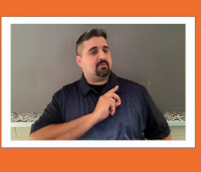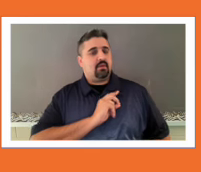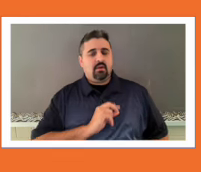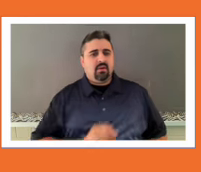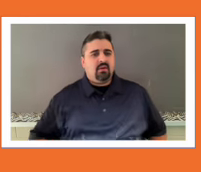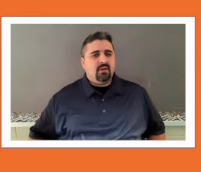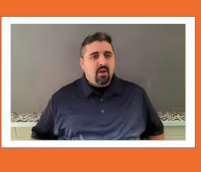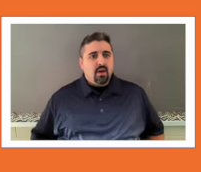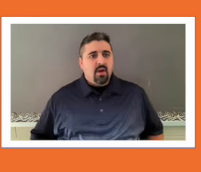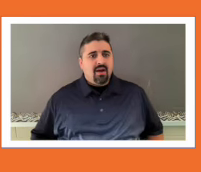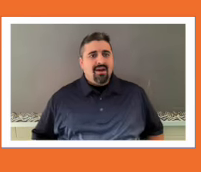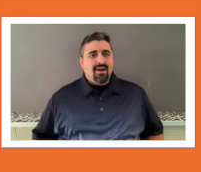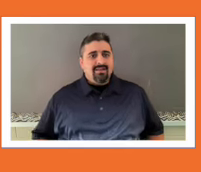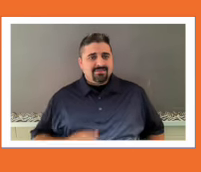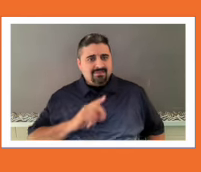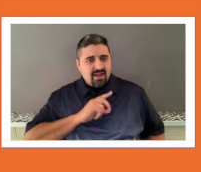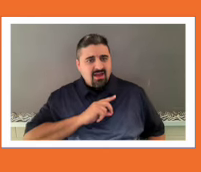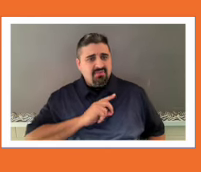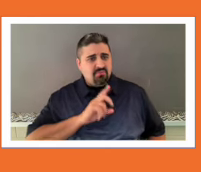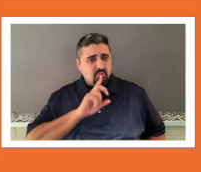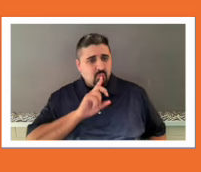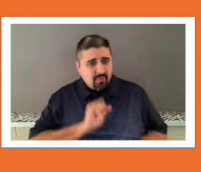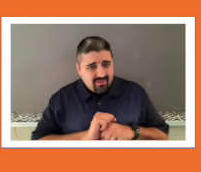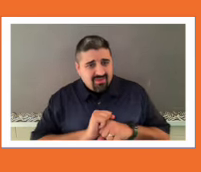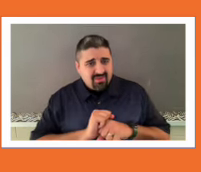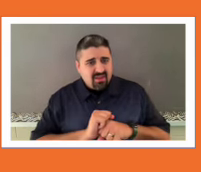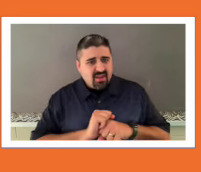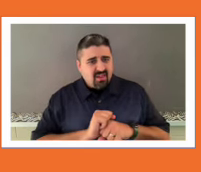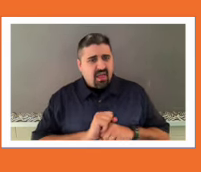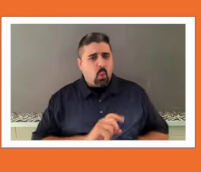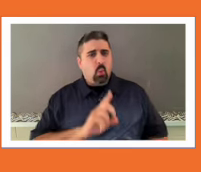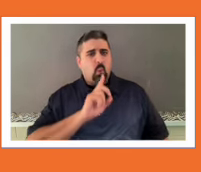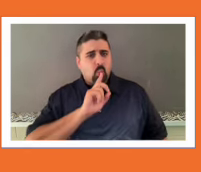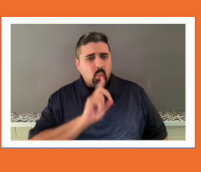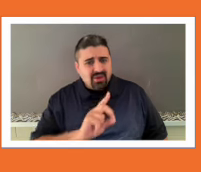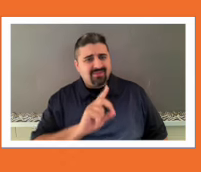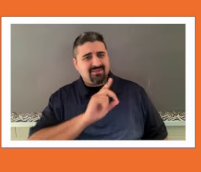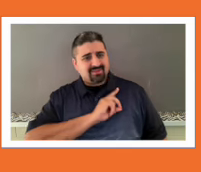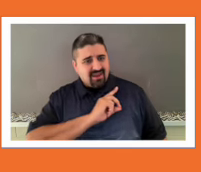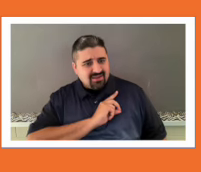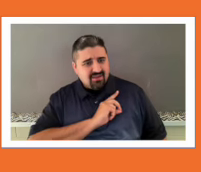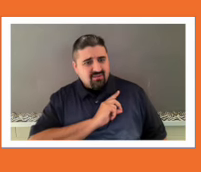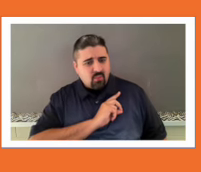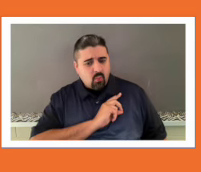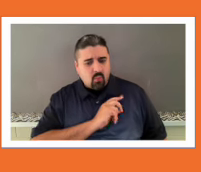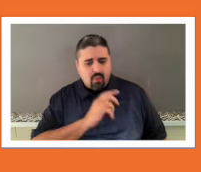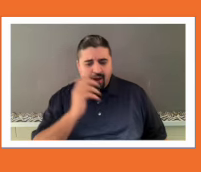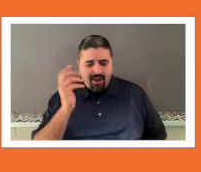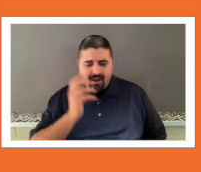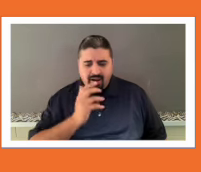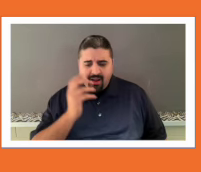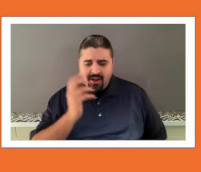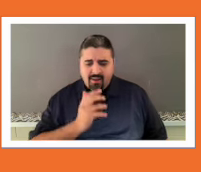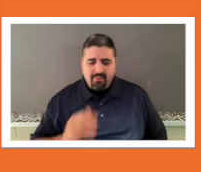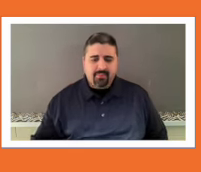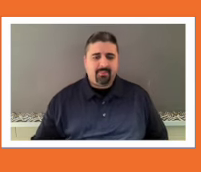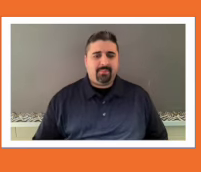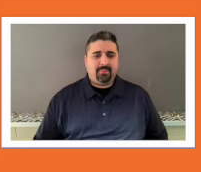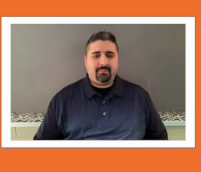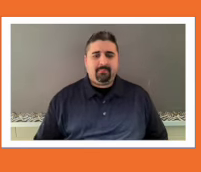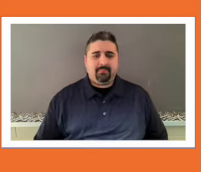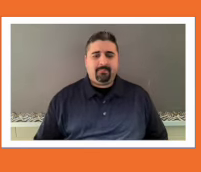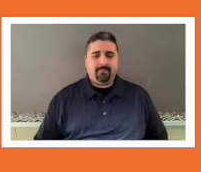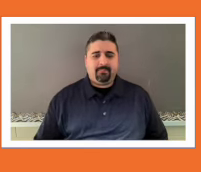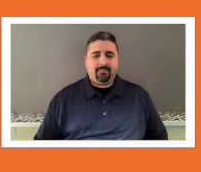I am Nate the Great, I said. I am a detective. A detective? Said